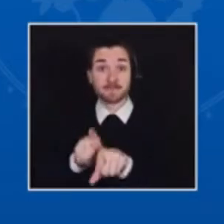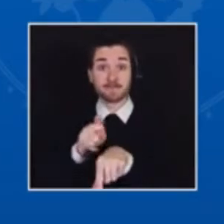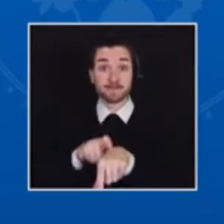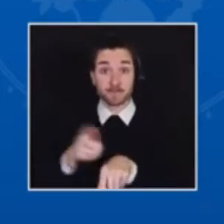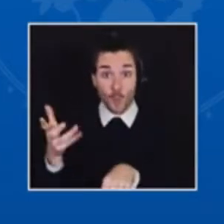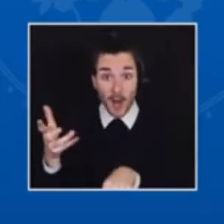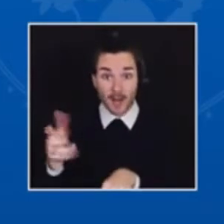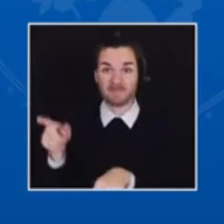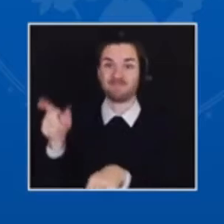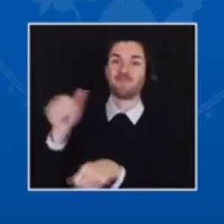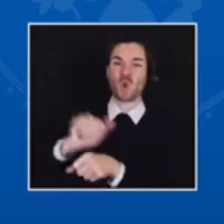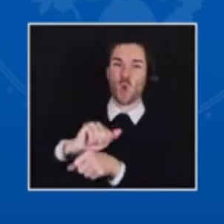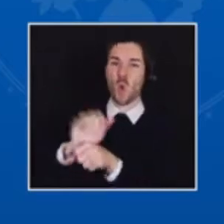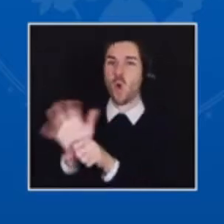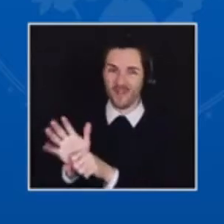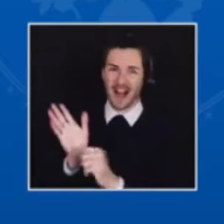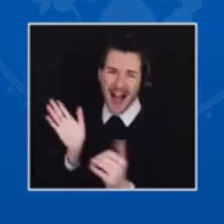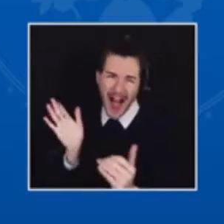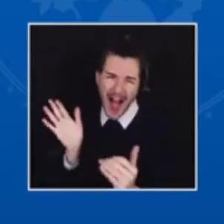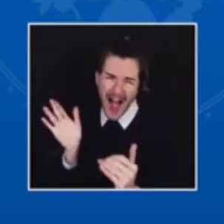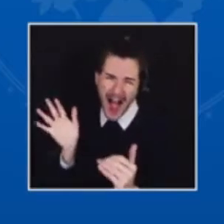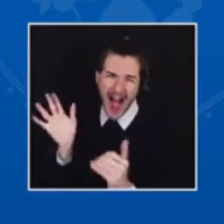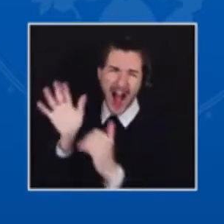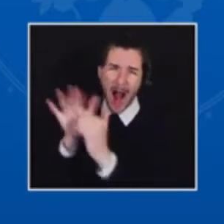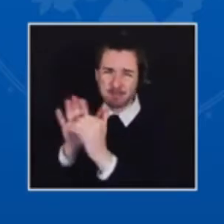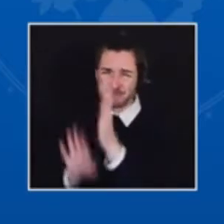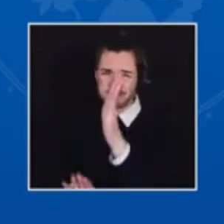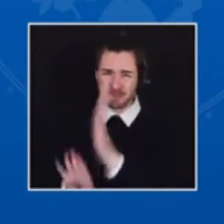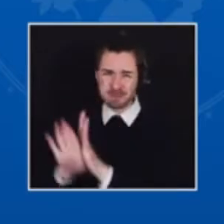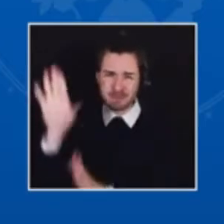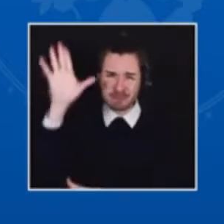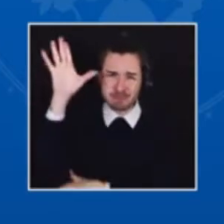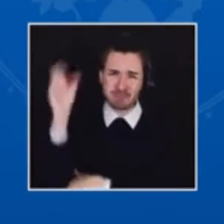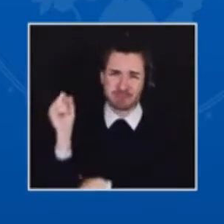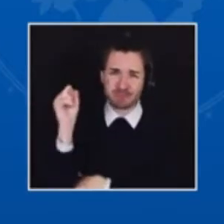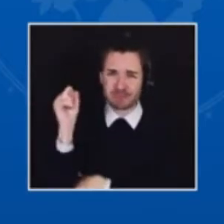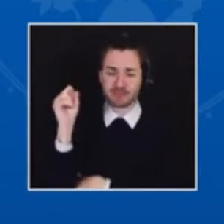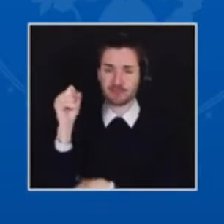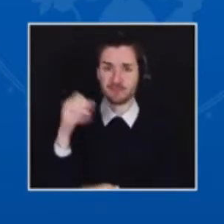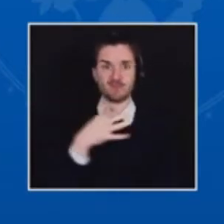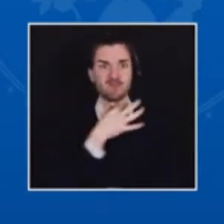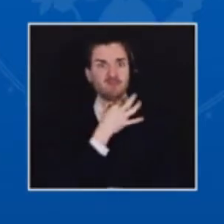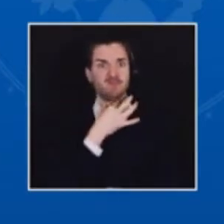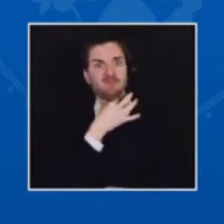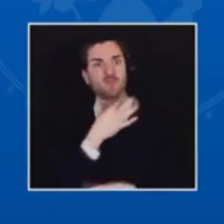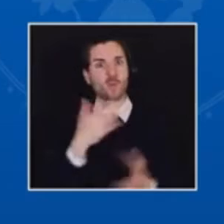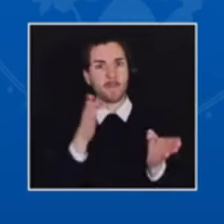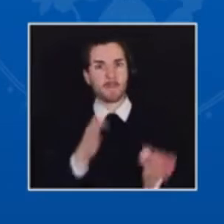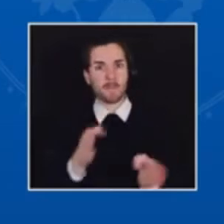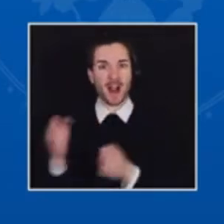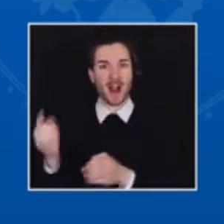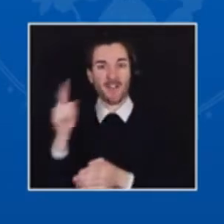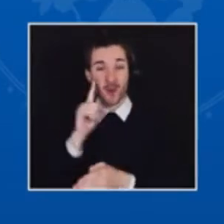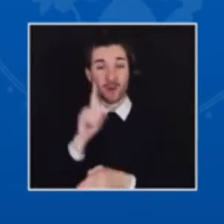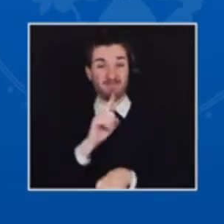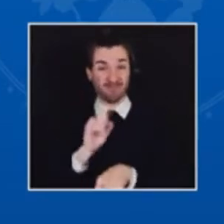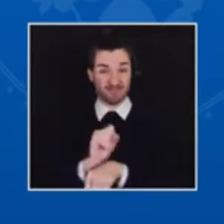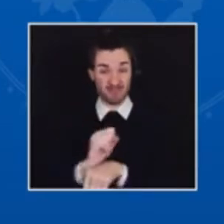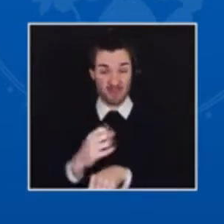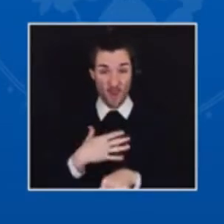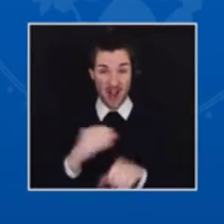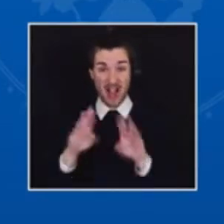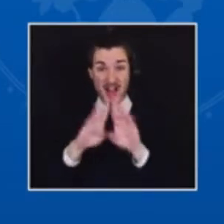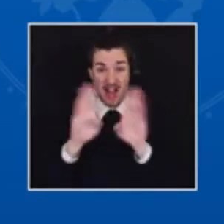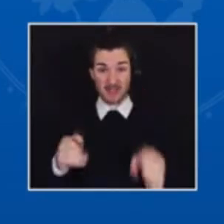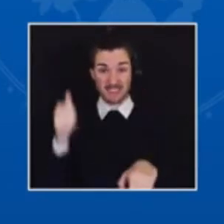about the difficulties in actually laying out the physical space of the White House and how to use it I'm wondering if you can walk